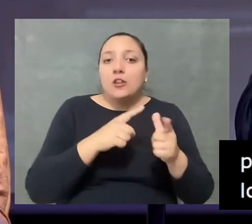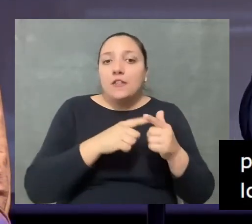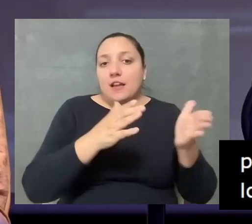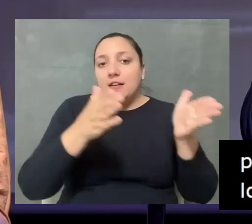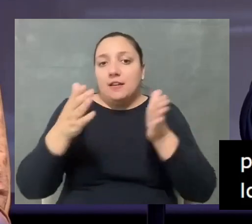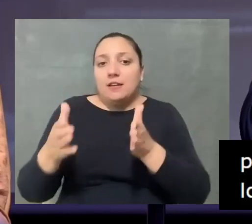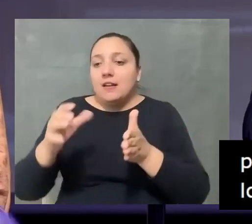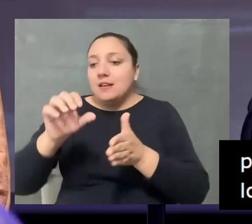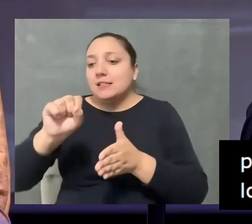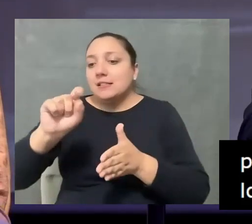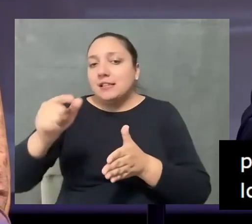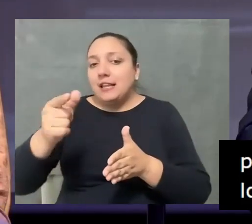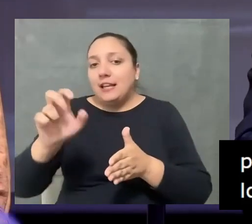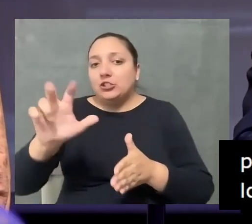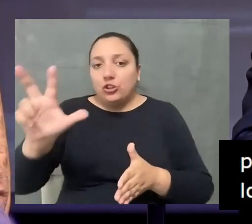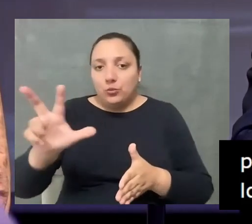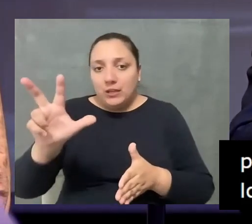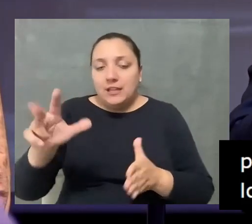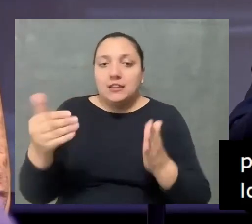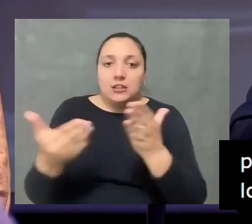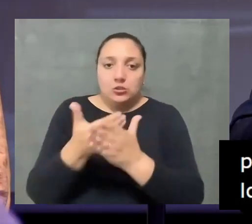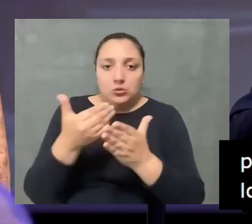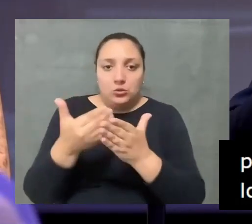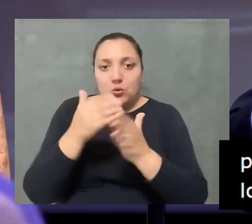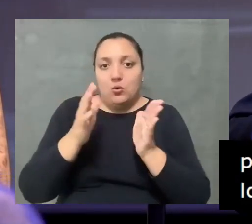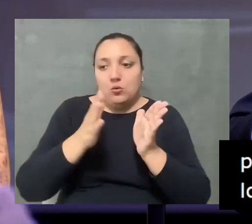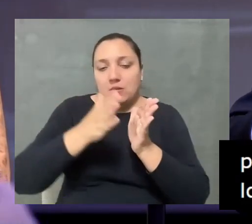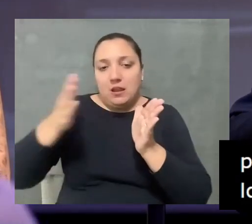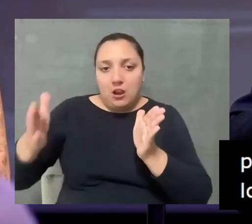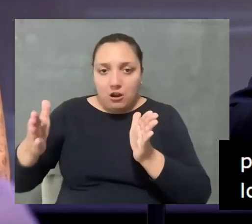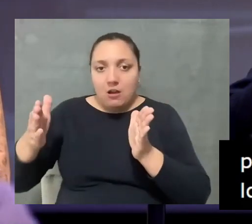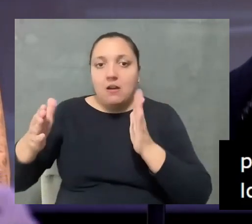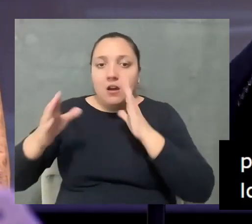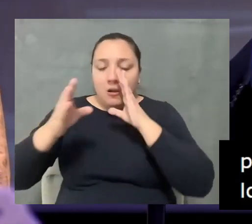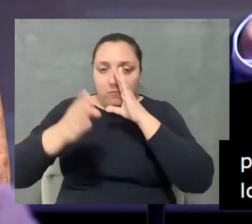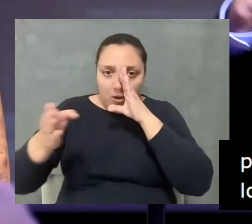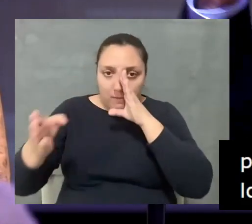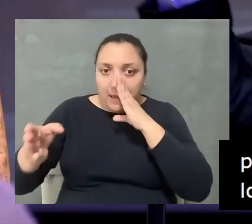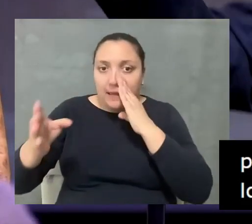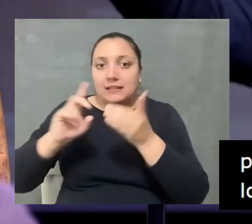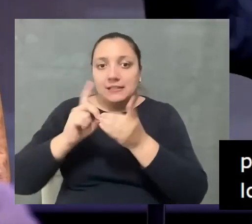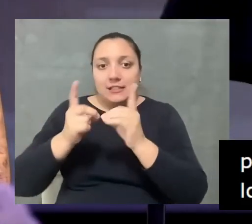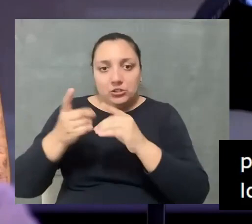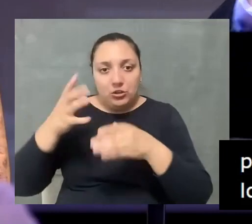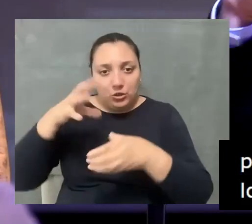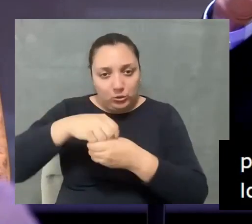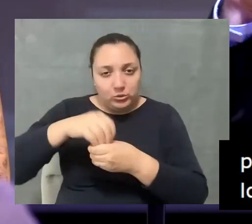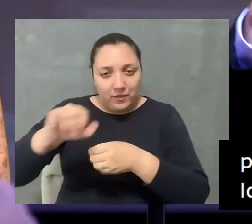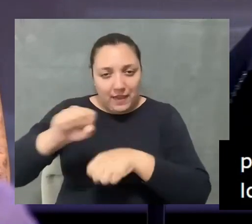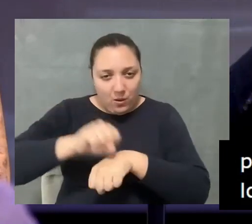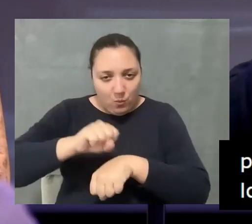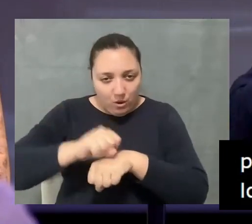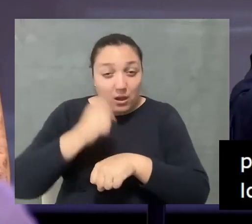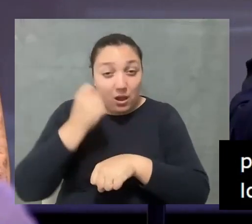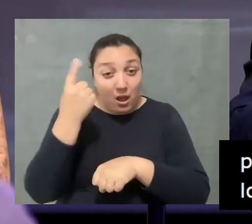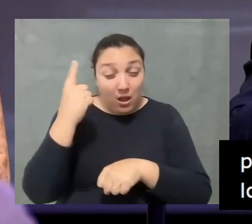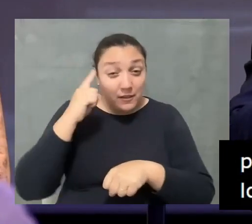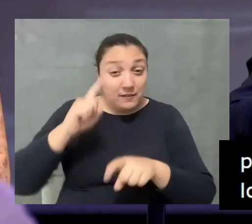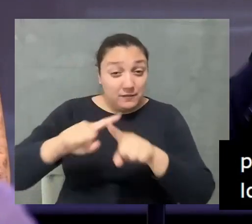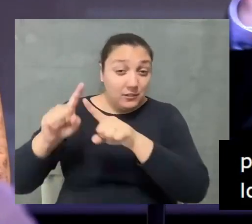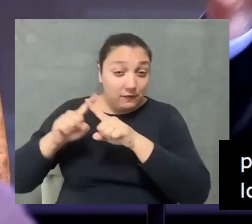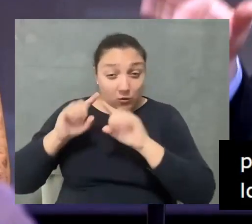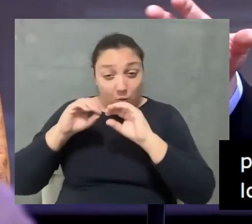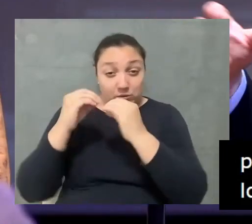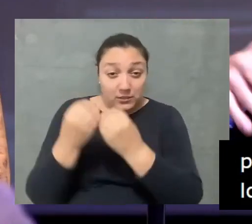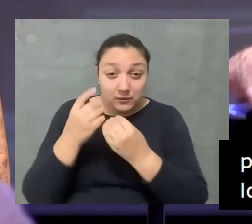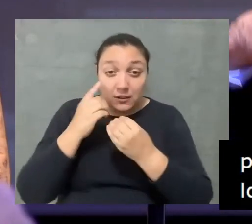now we're in this sort of new era of broadband inclusion and digital inclusion work. These organizations that have expertise with